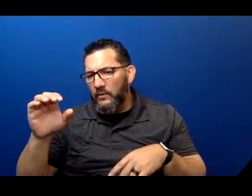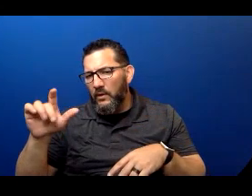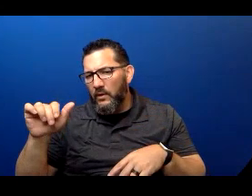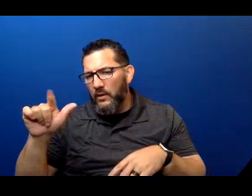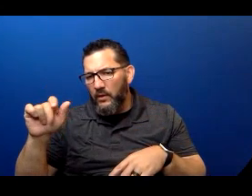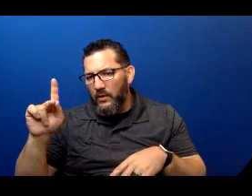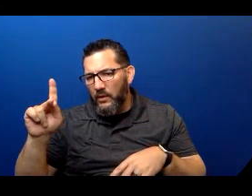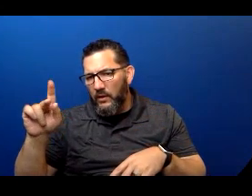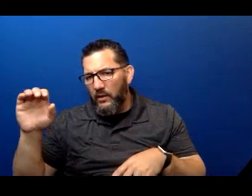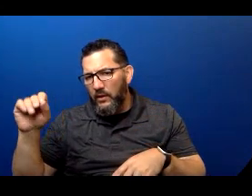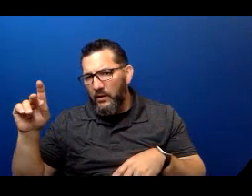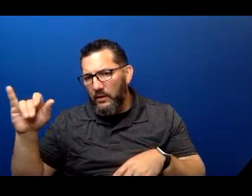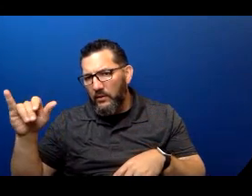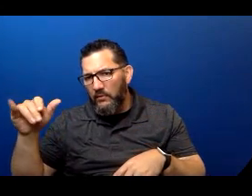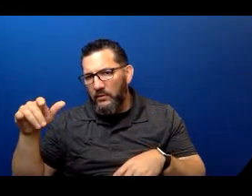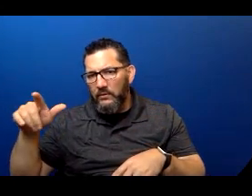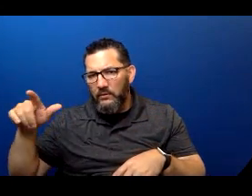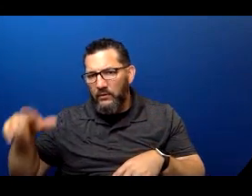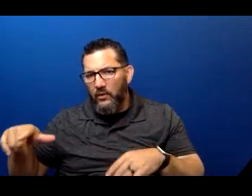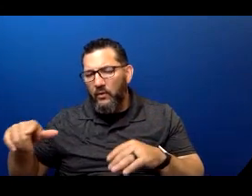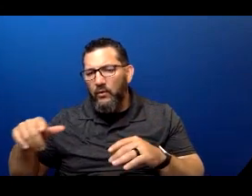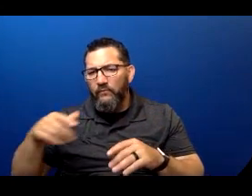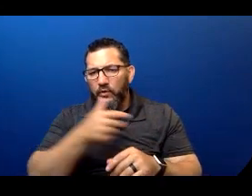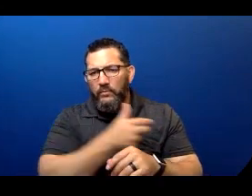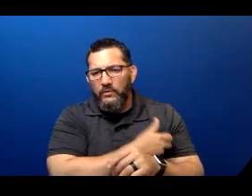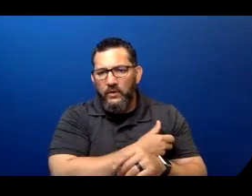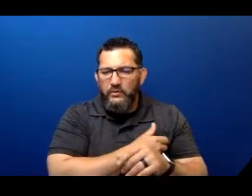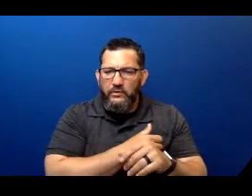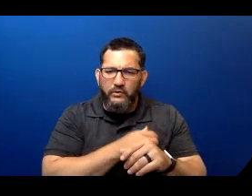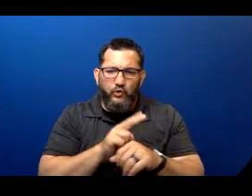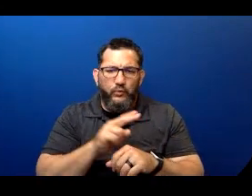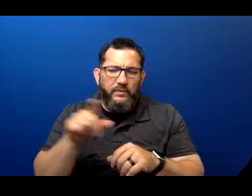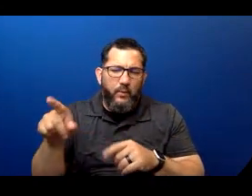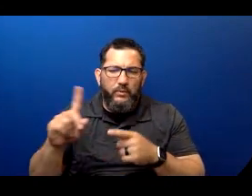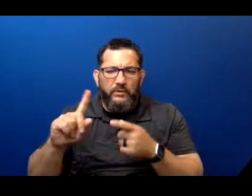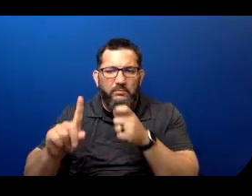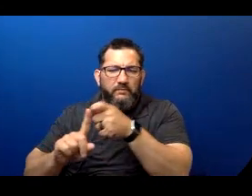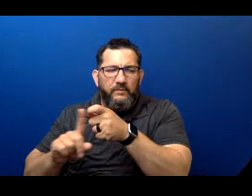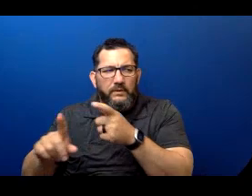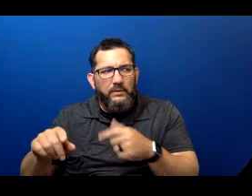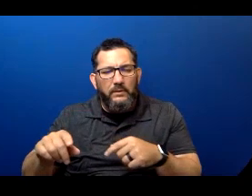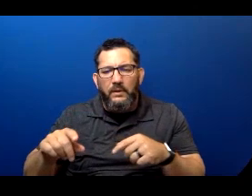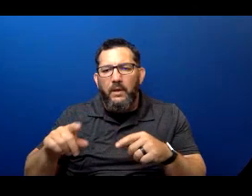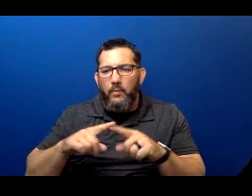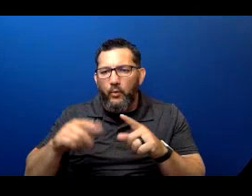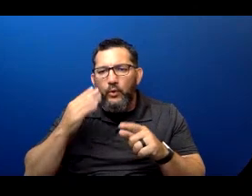in immunizations. For example, I'm just throwing that county out there because